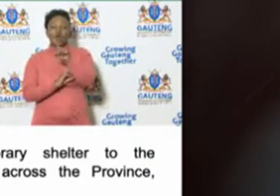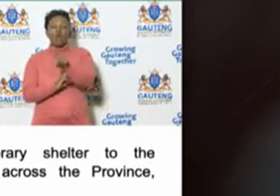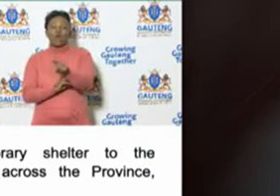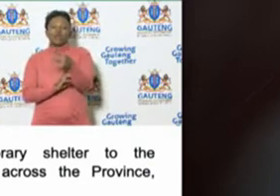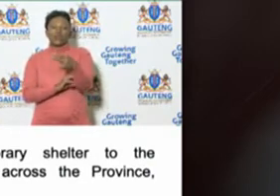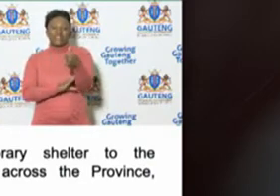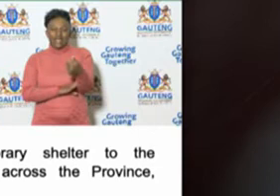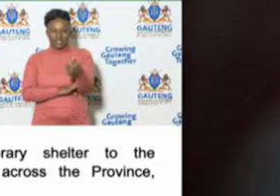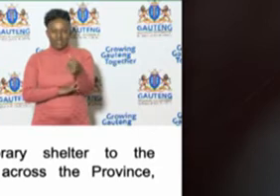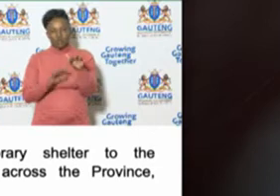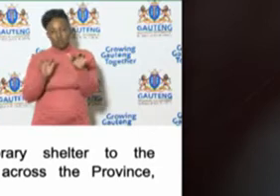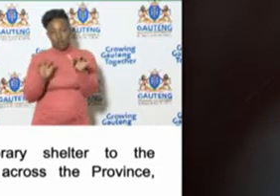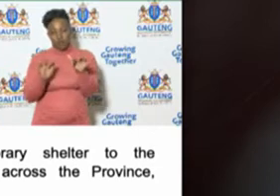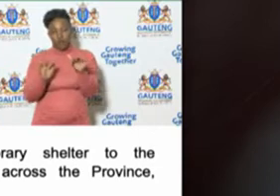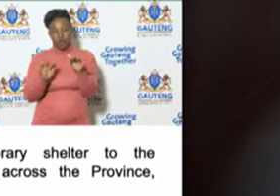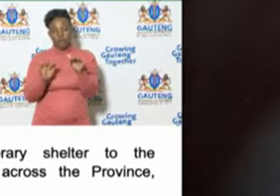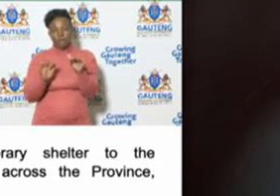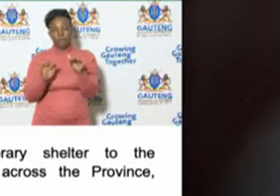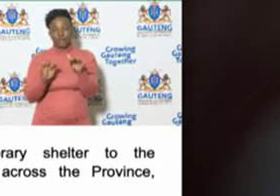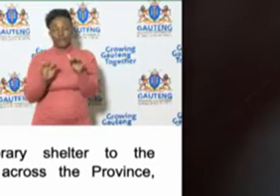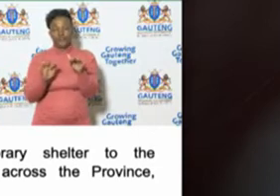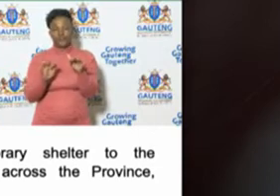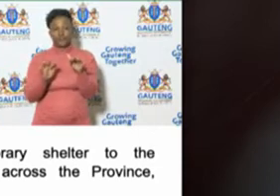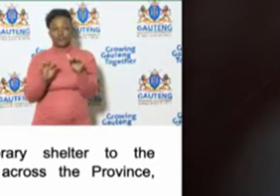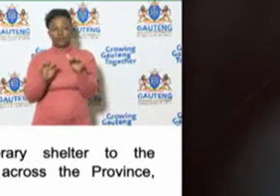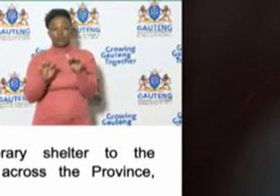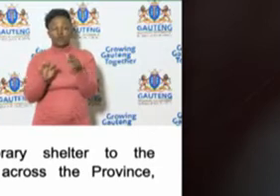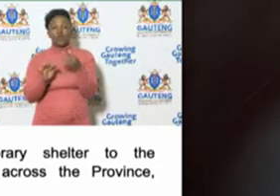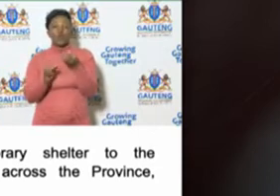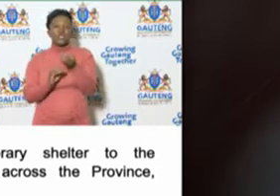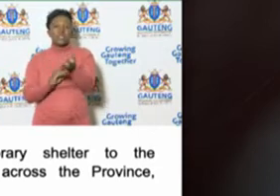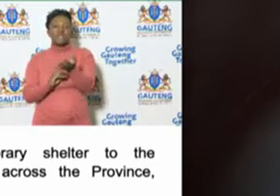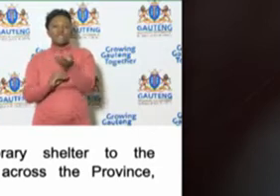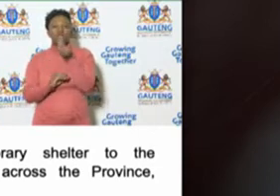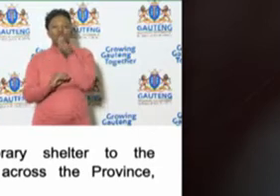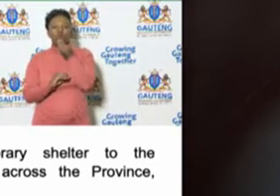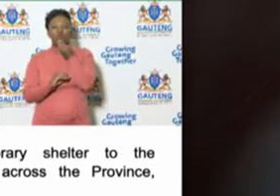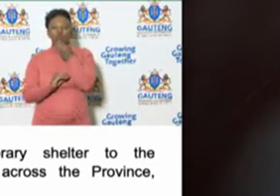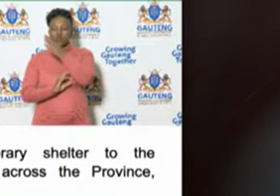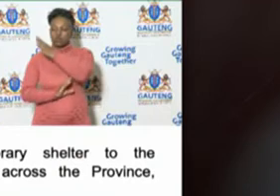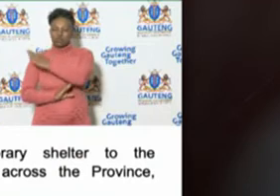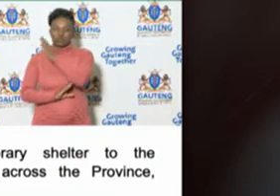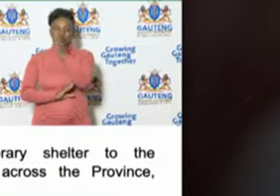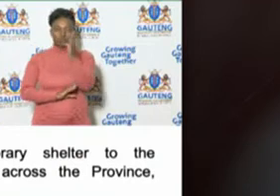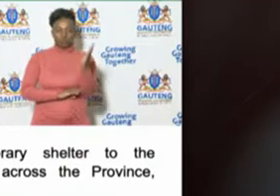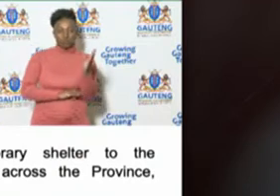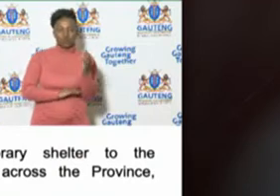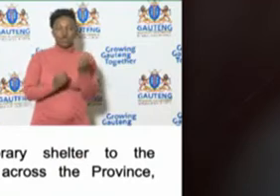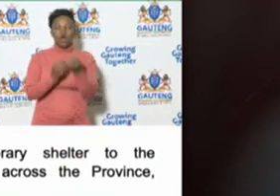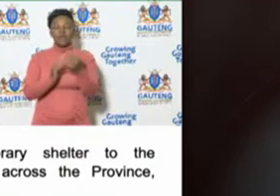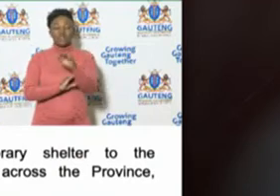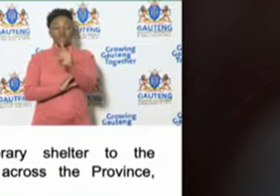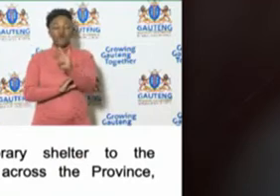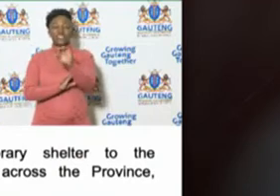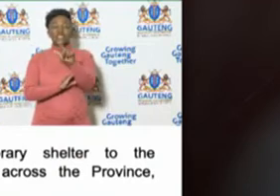3,126 people receiving 3 meals a day in the 47 shelters for the